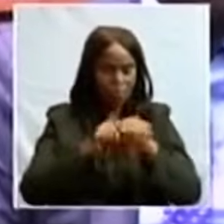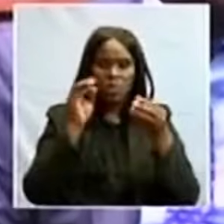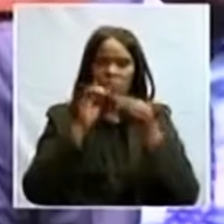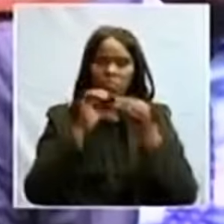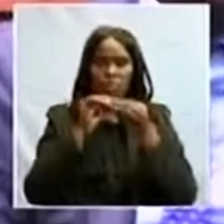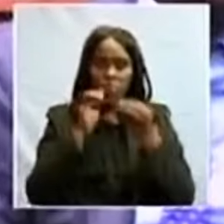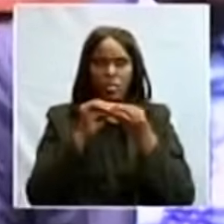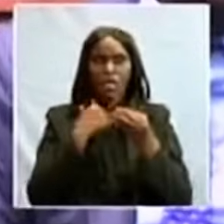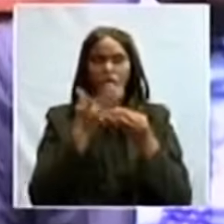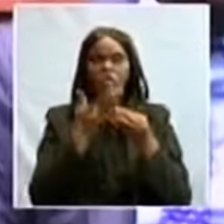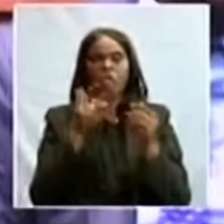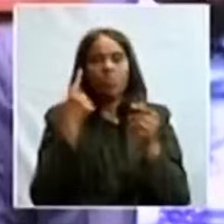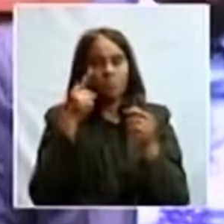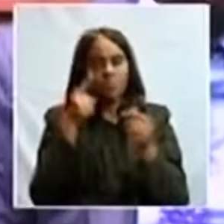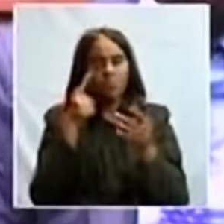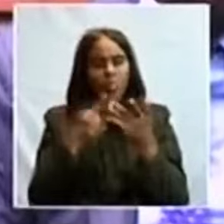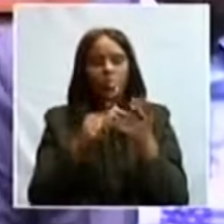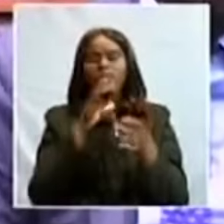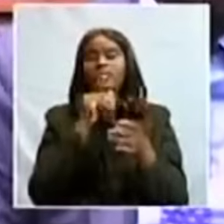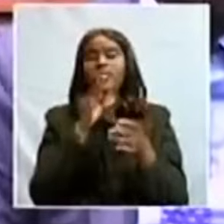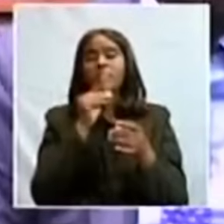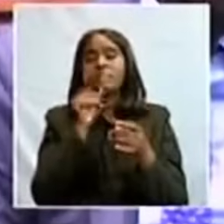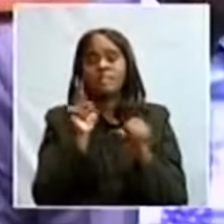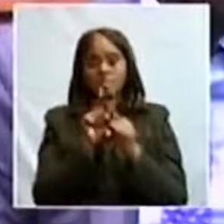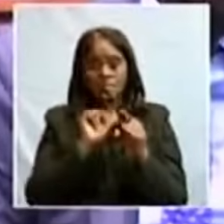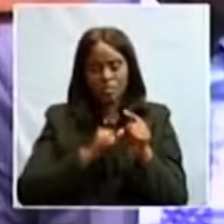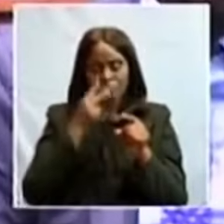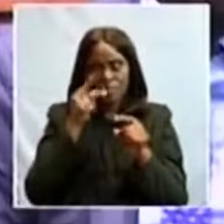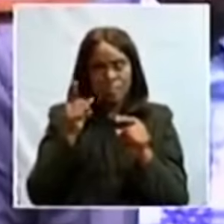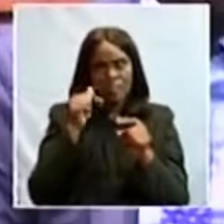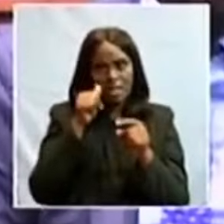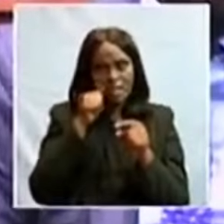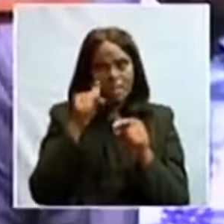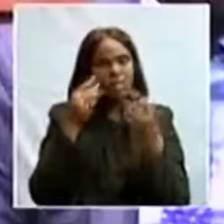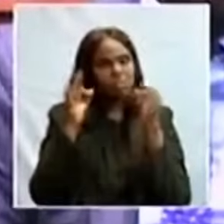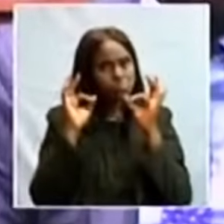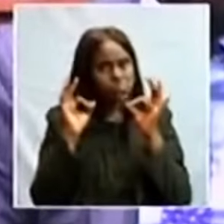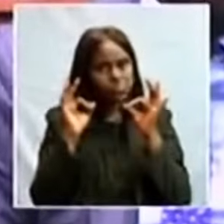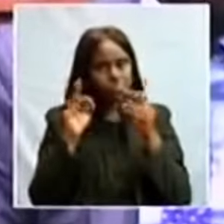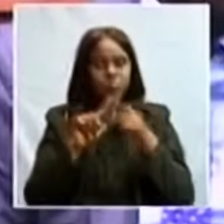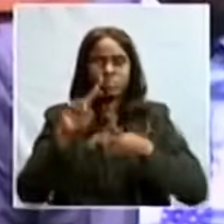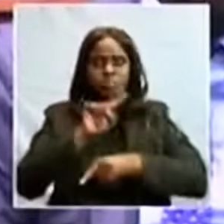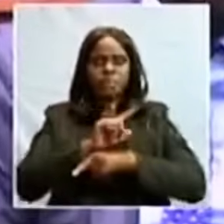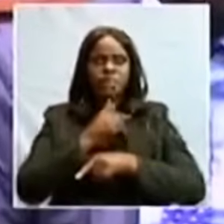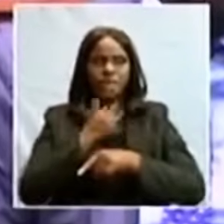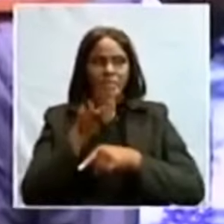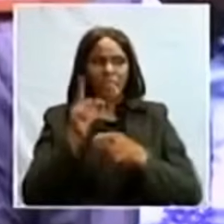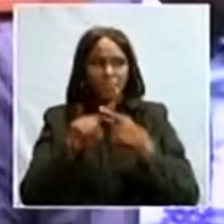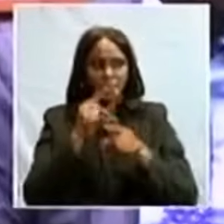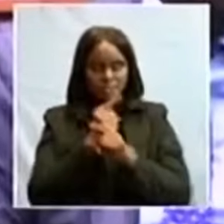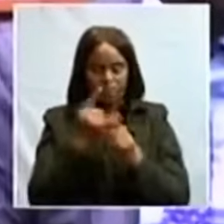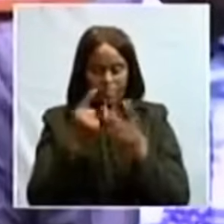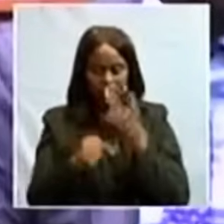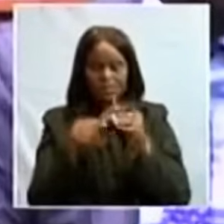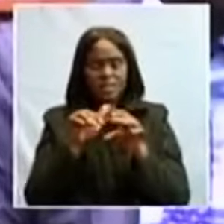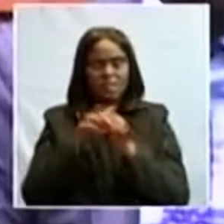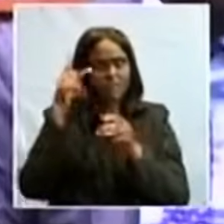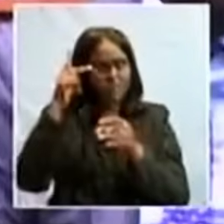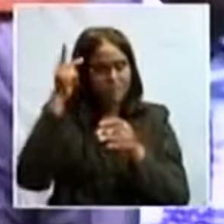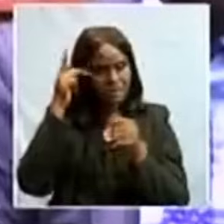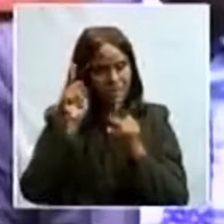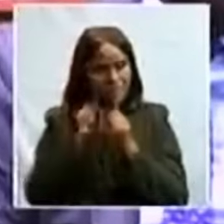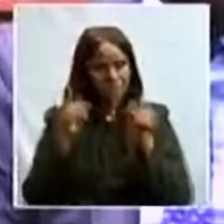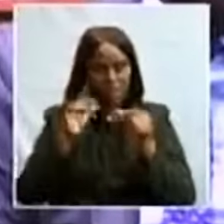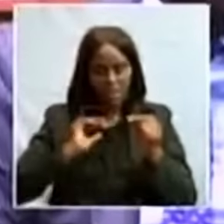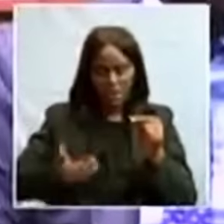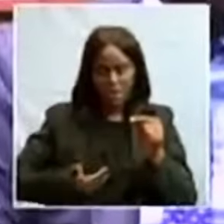predominantly, for men, and we've seen the girls that are doing so well today. But just like in politics, when